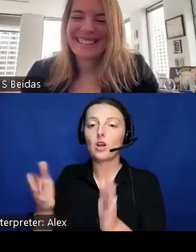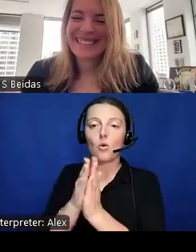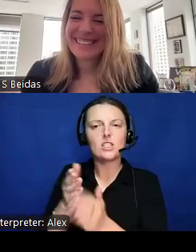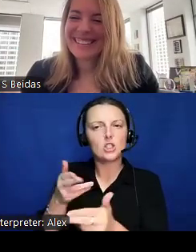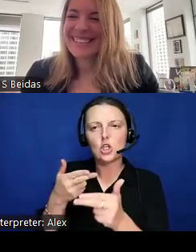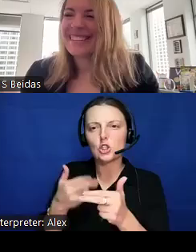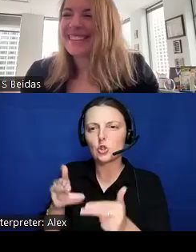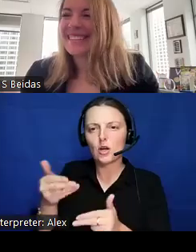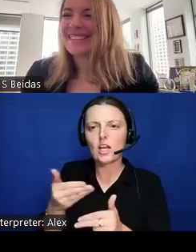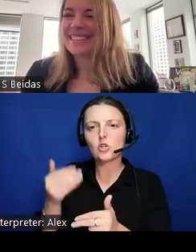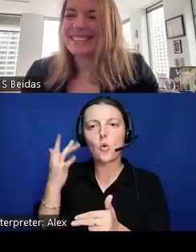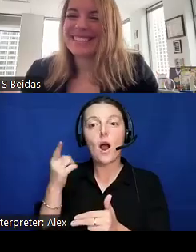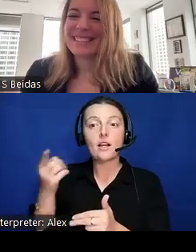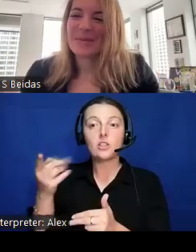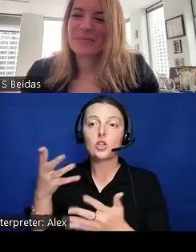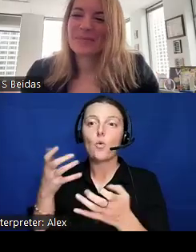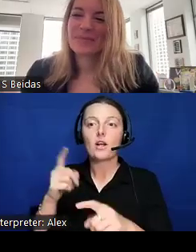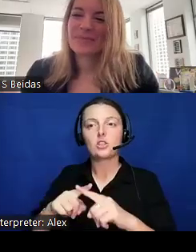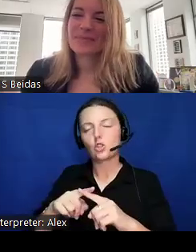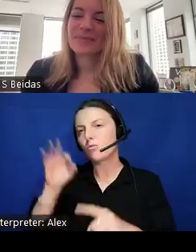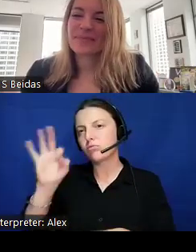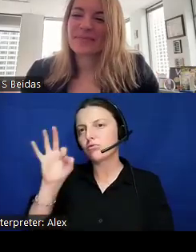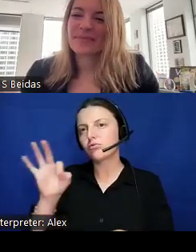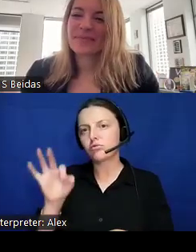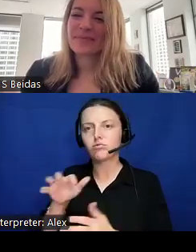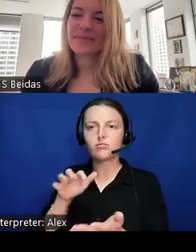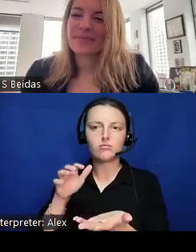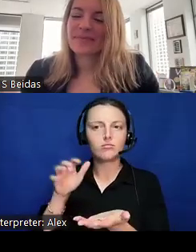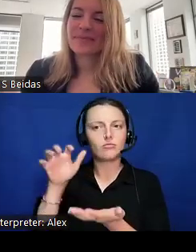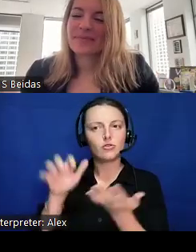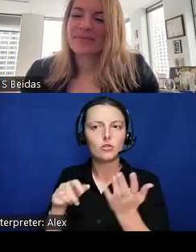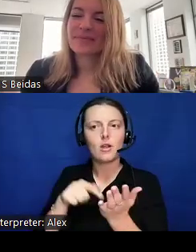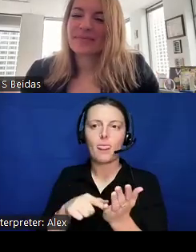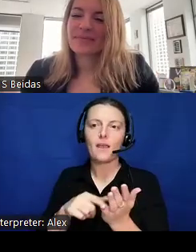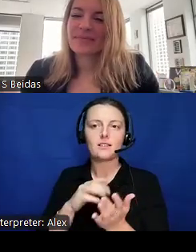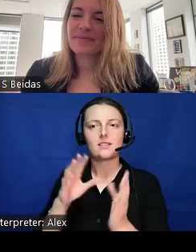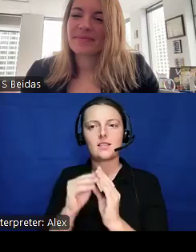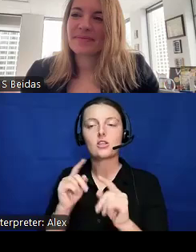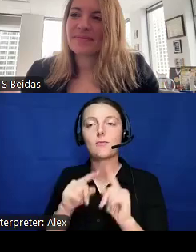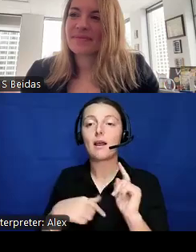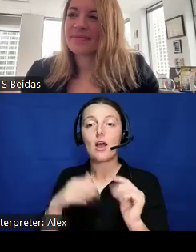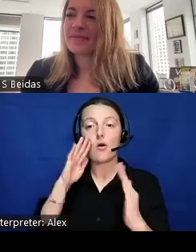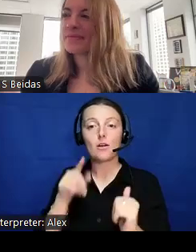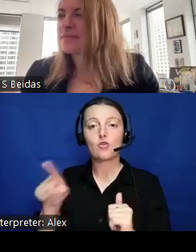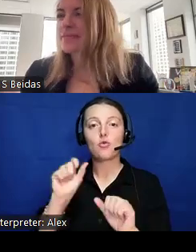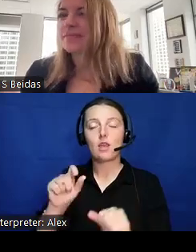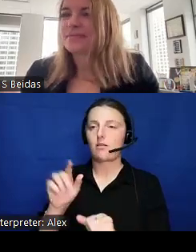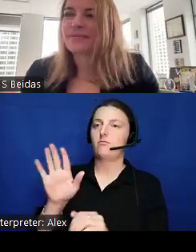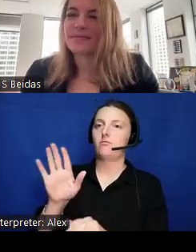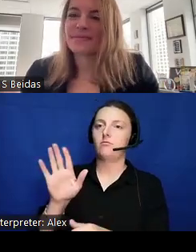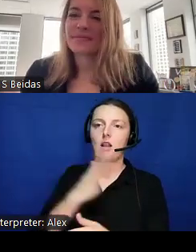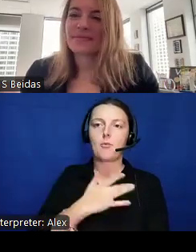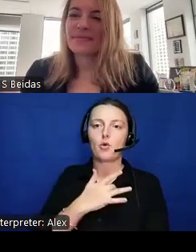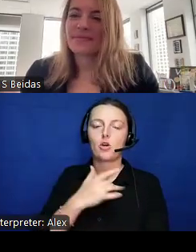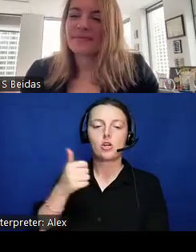to pack this session full. But I hope you can appreciate what an established and esteemed scholar we have in our midst today. We're very excited to welcome